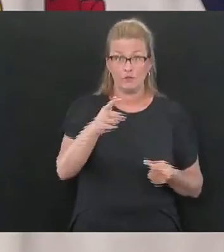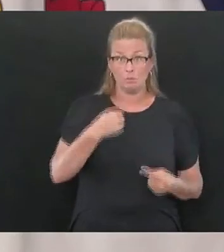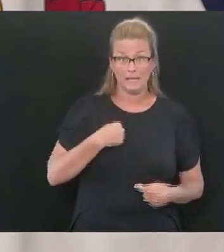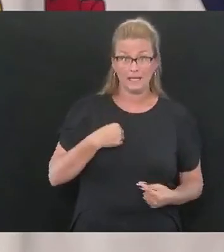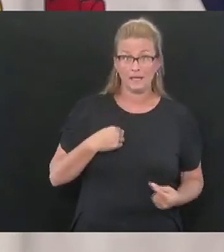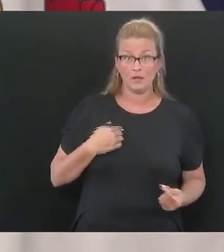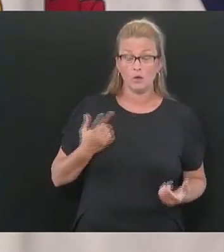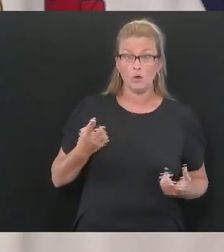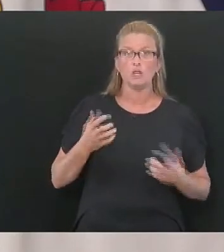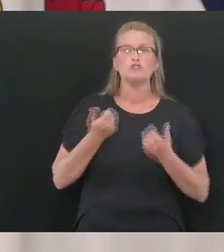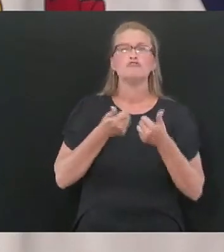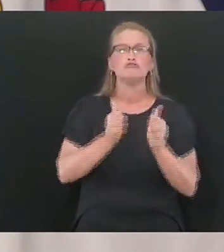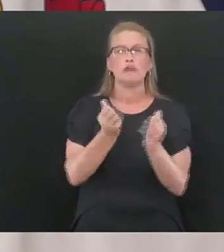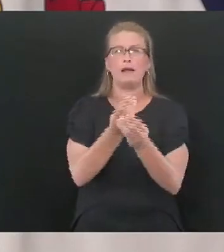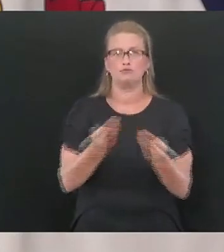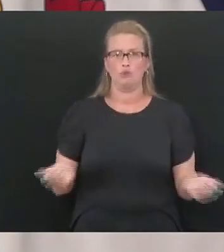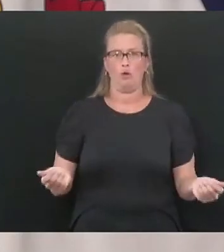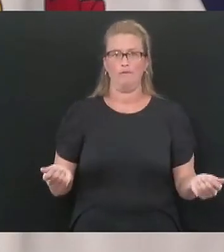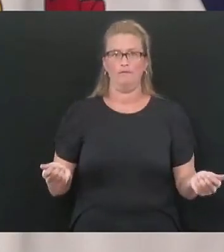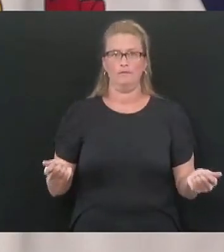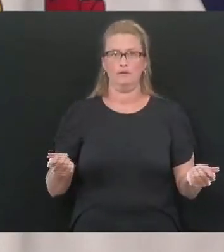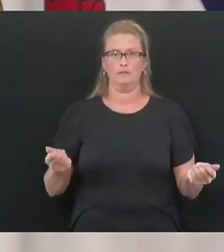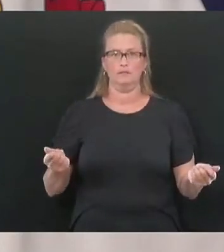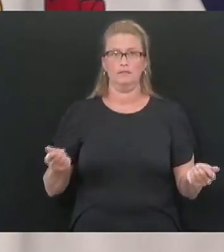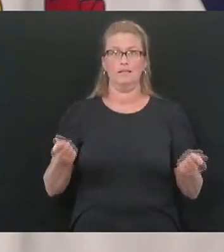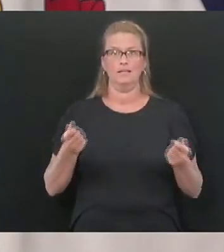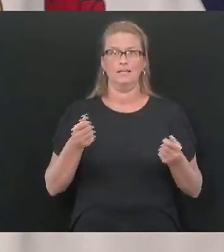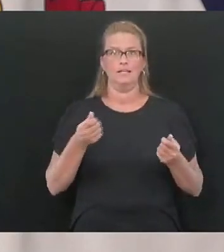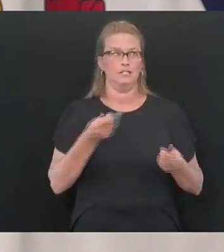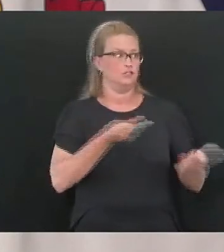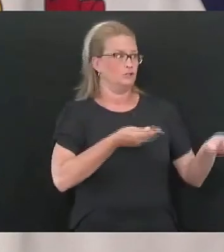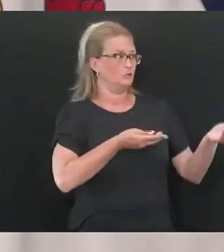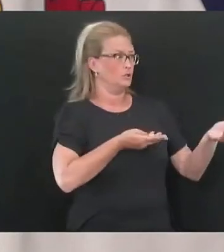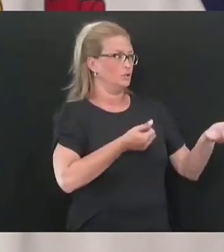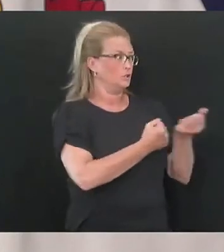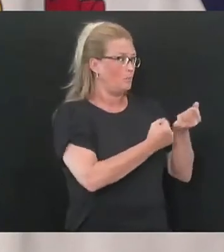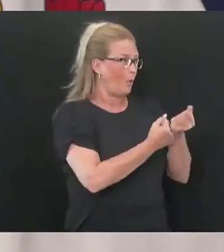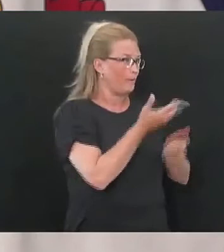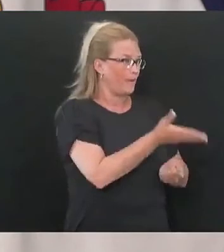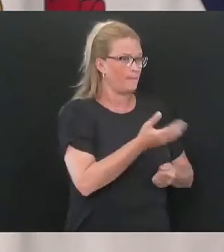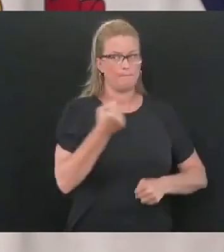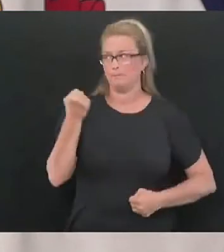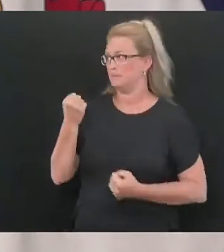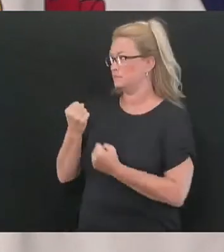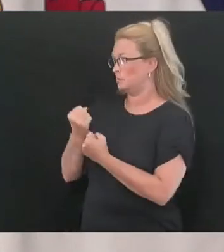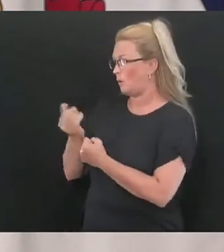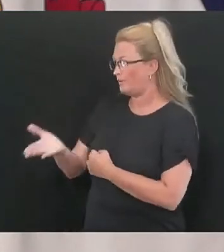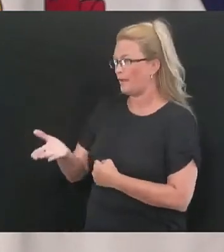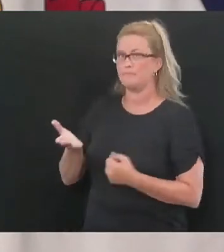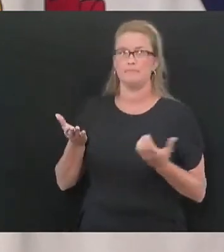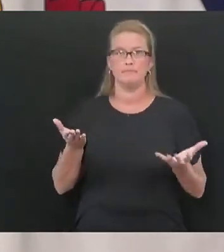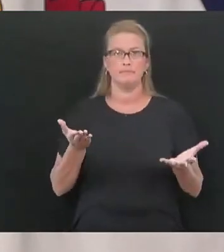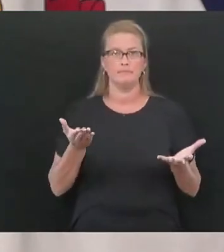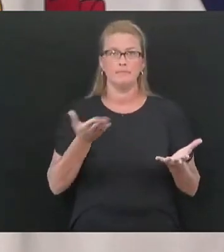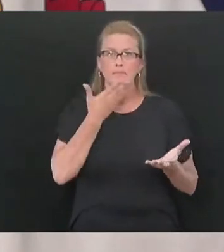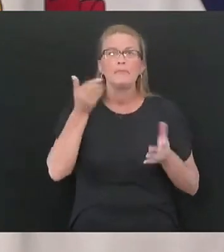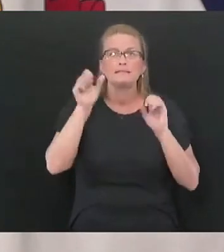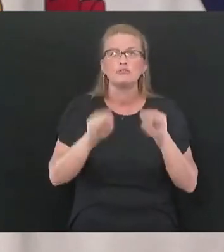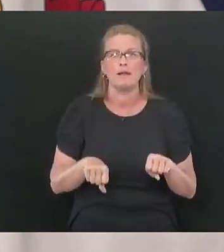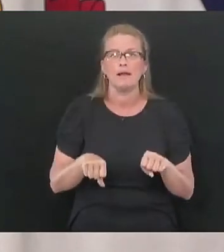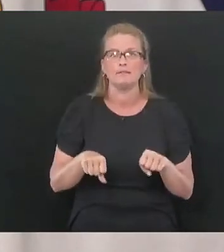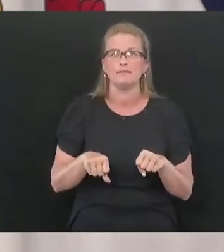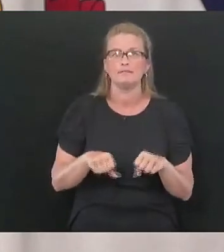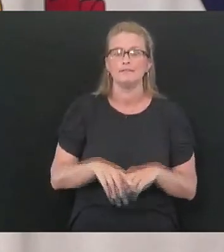try to solve it as best you can to accommodate everyone. You try to make it as best you can possibly make